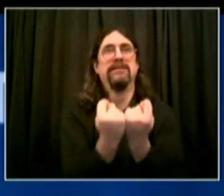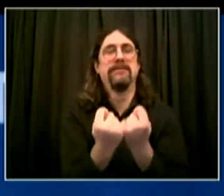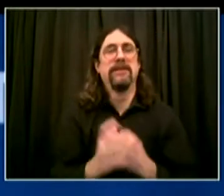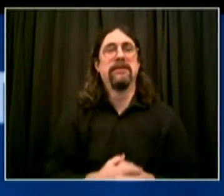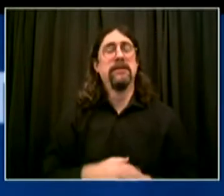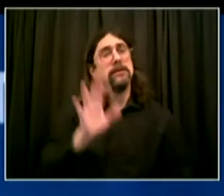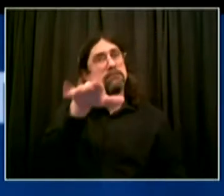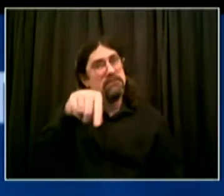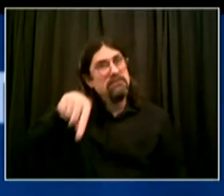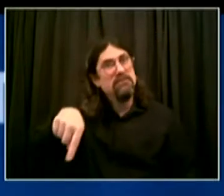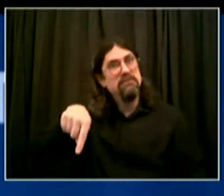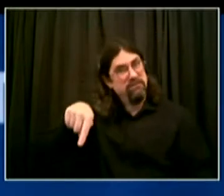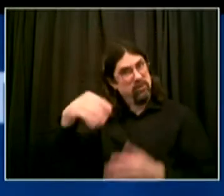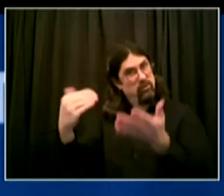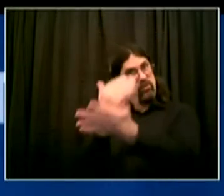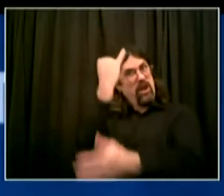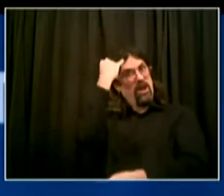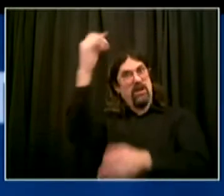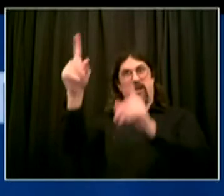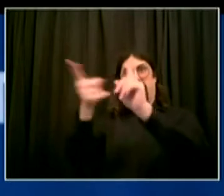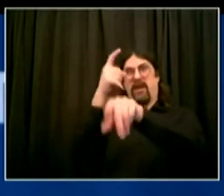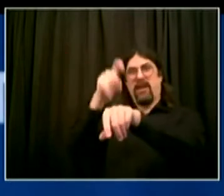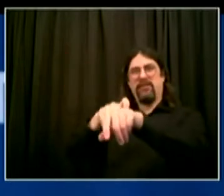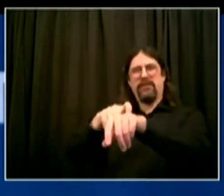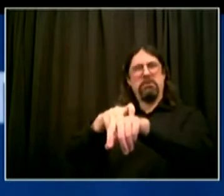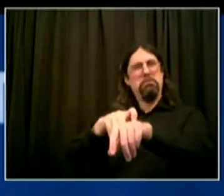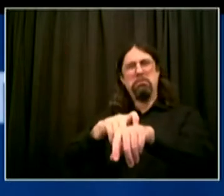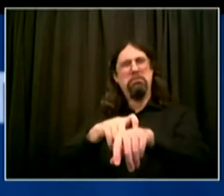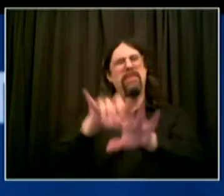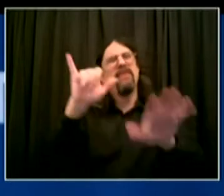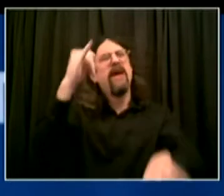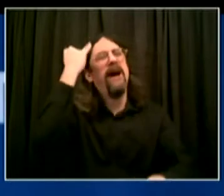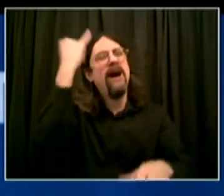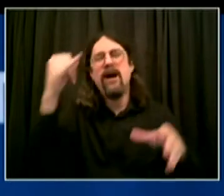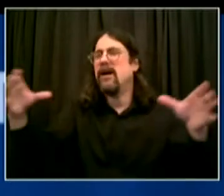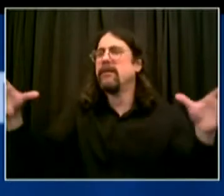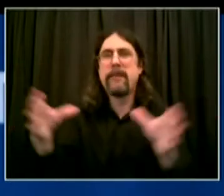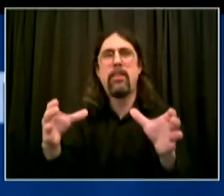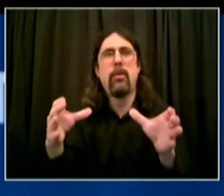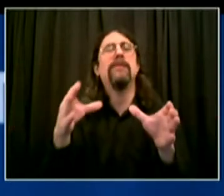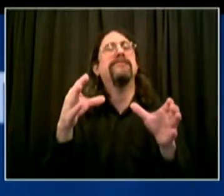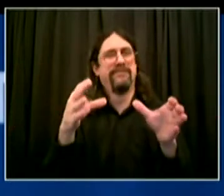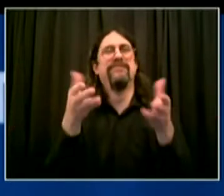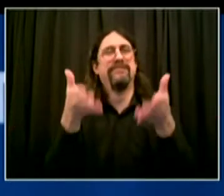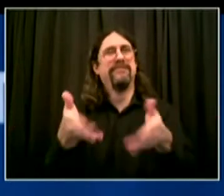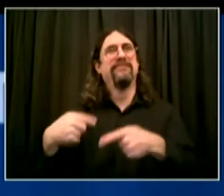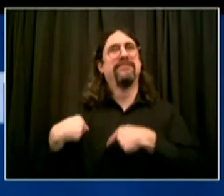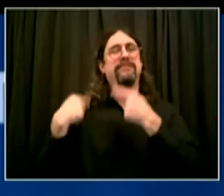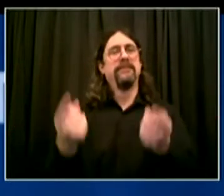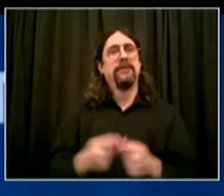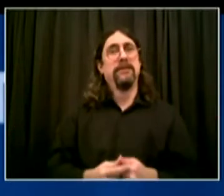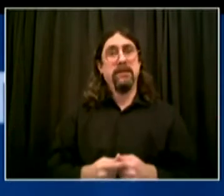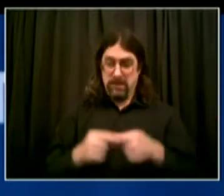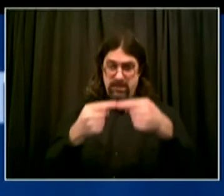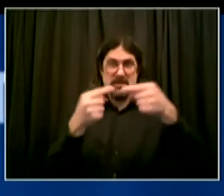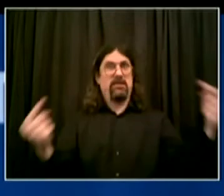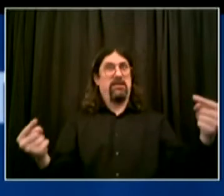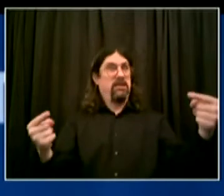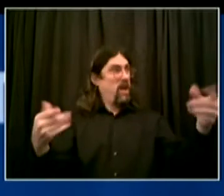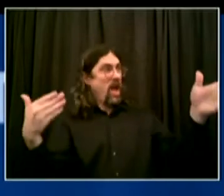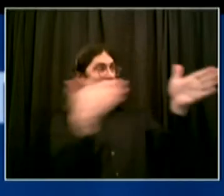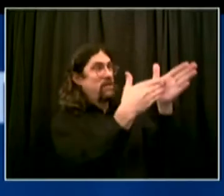Harrison, Juanita Holmes, Terry Monahan. This is exactly what we're trying to build here. And I think this is going to be a real positive